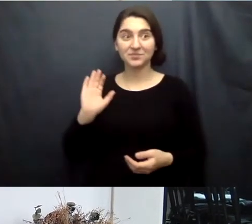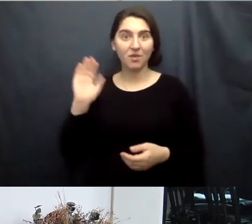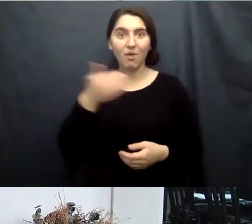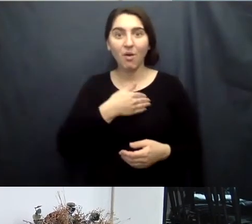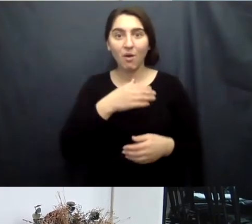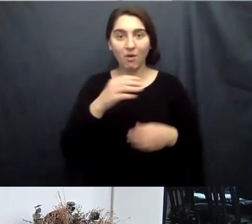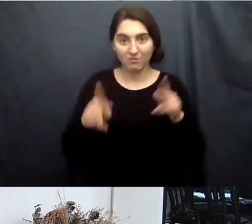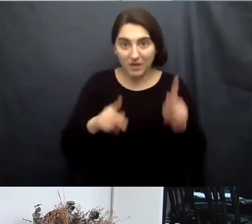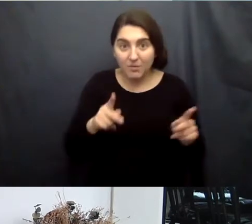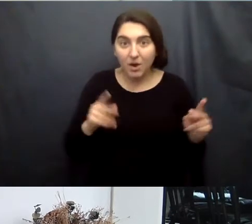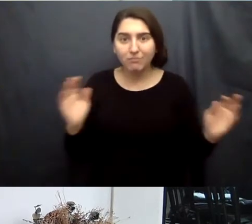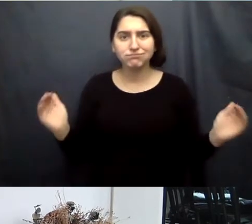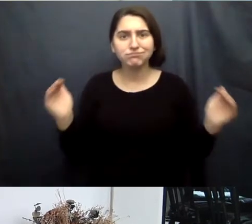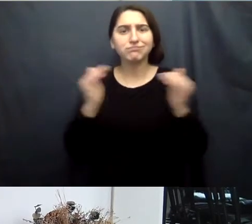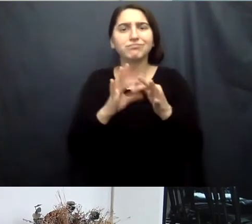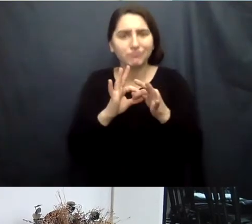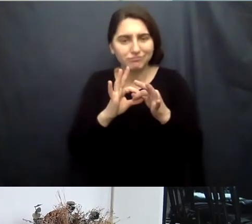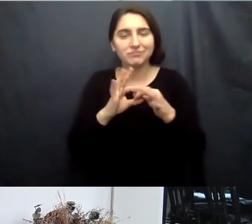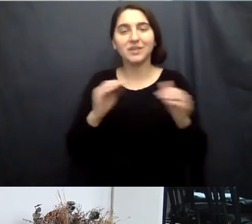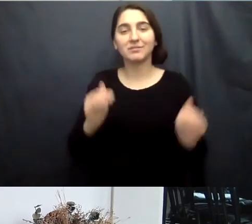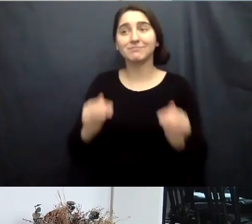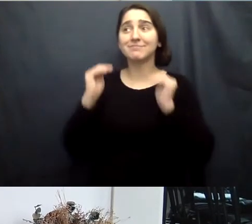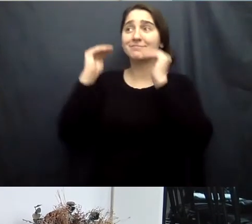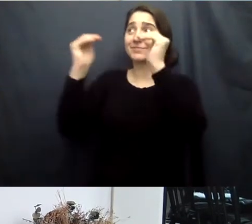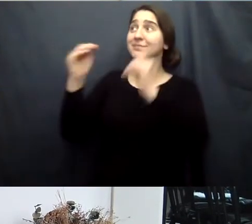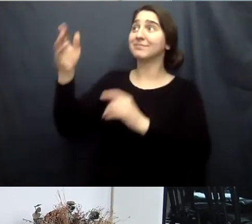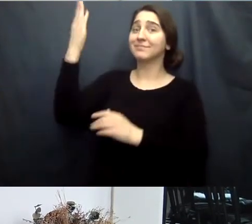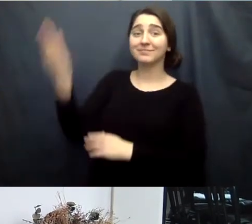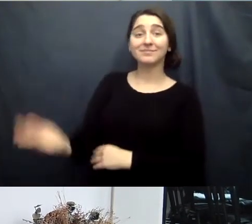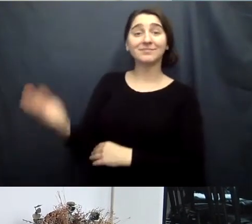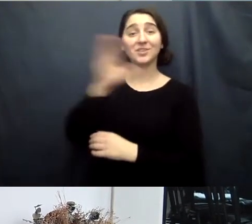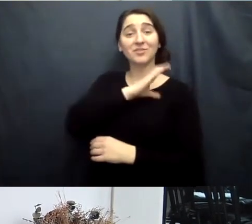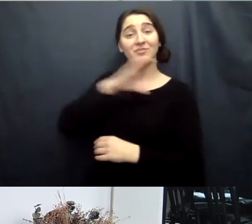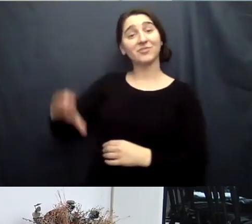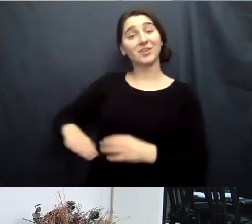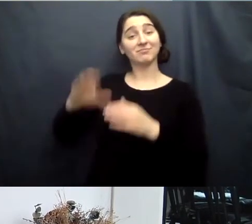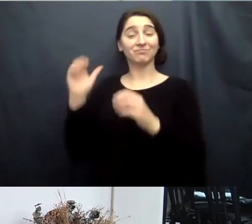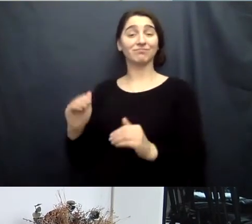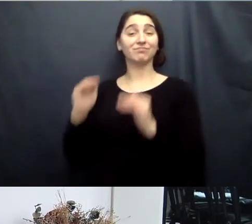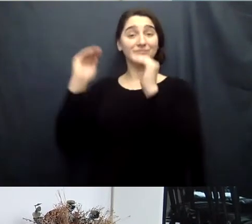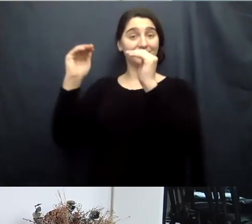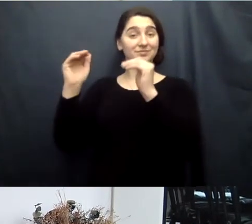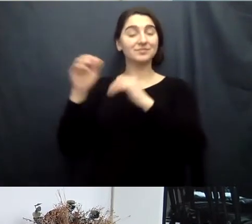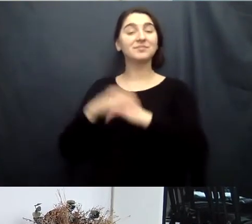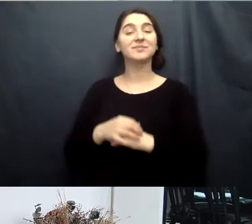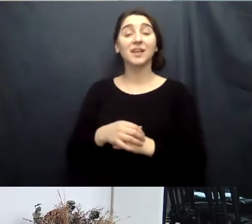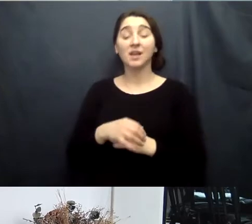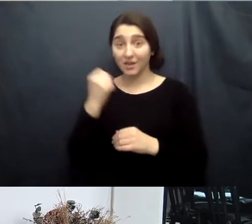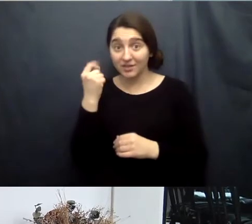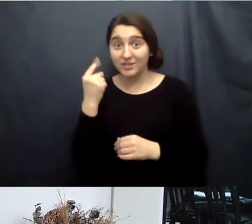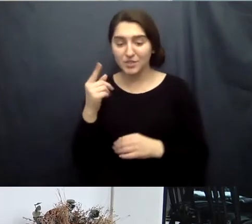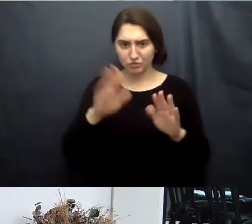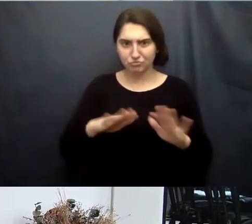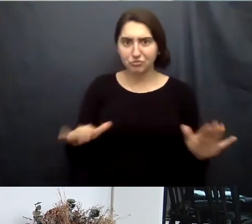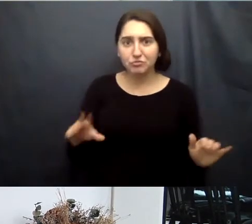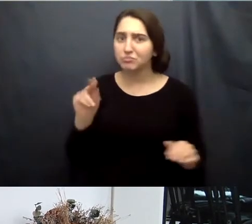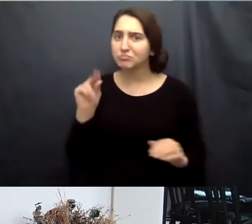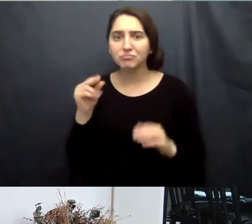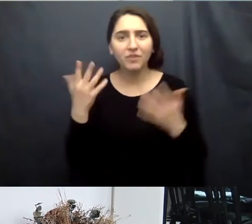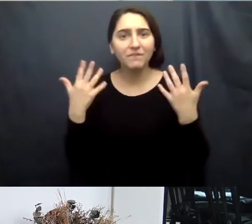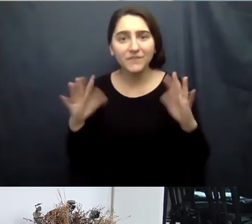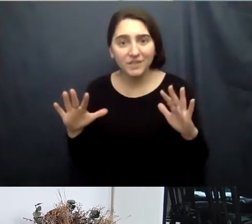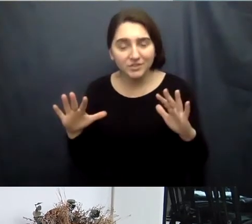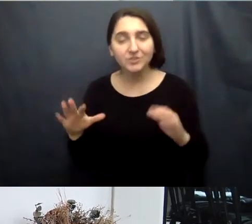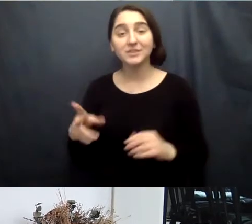shall become mature people, reaching to the very height of Christ's full stature. Then we shall no longer